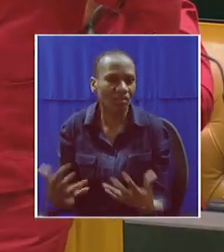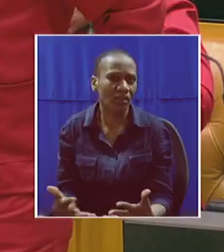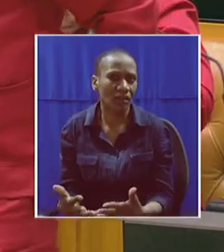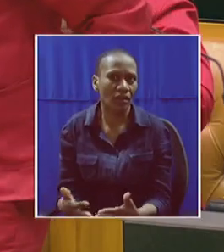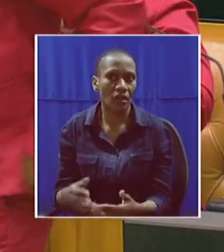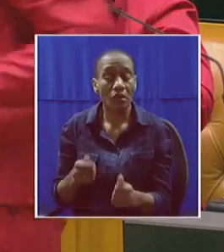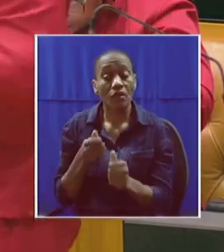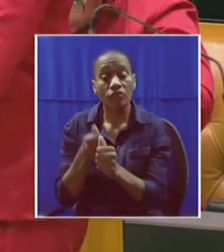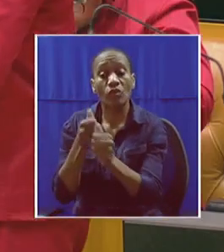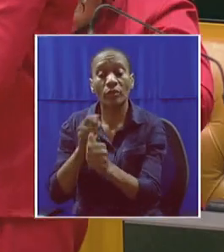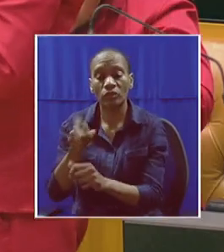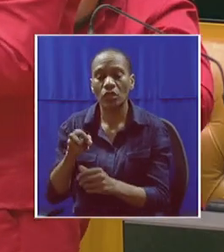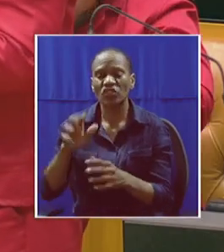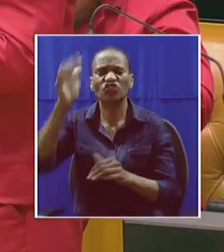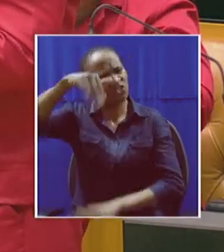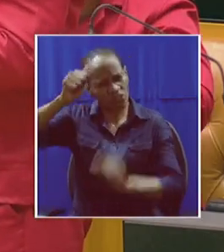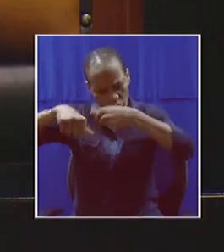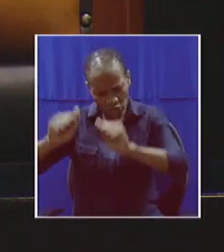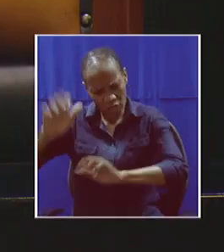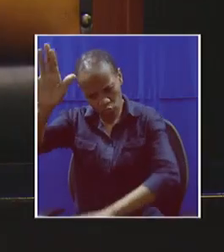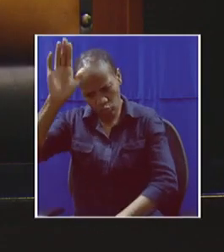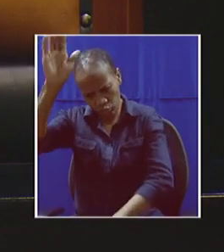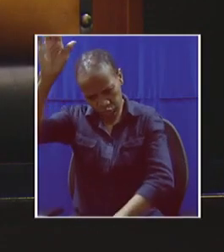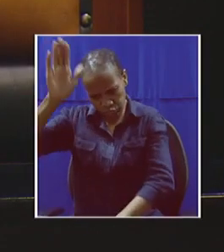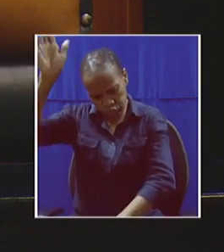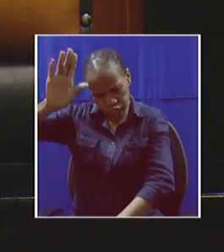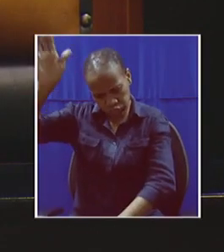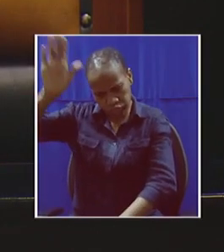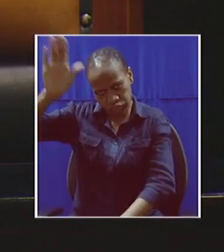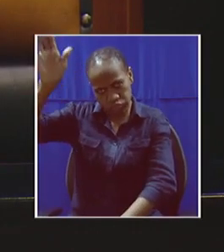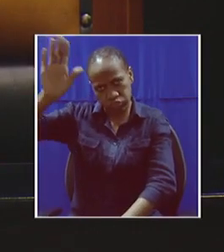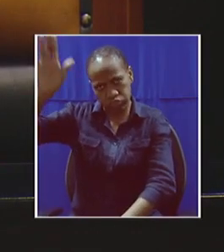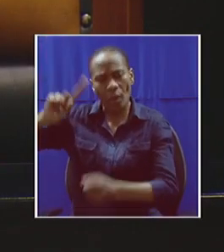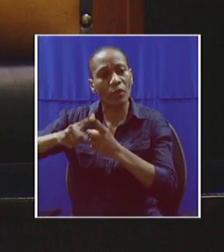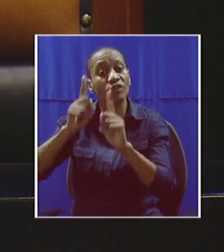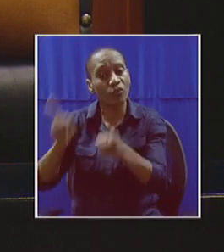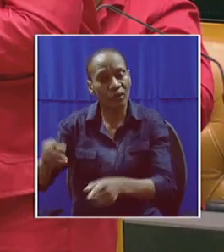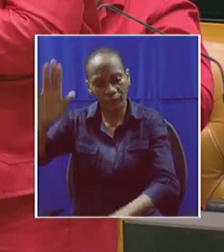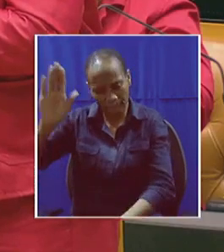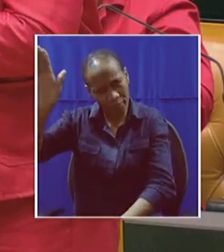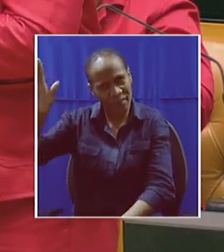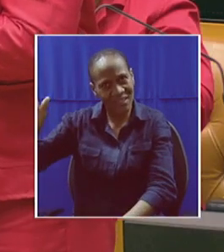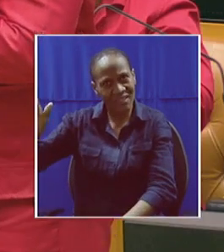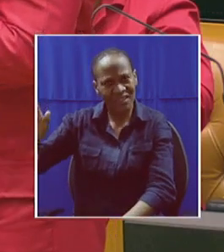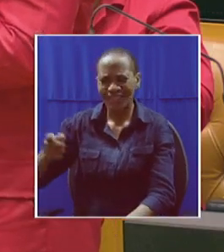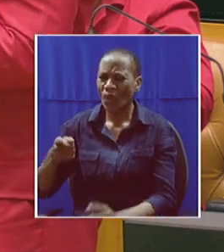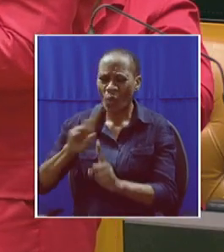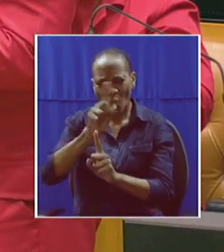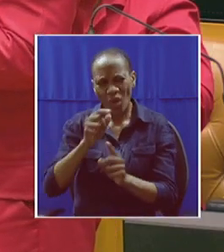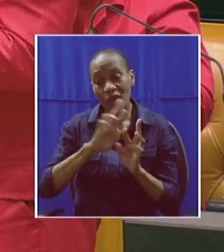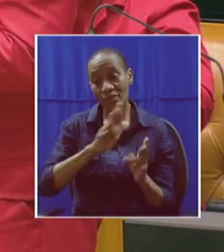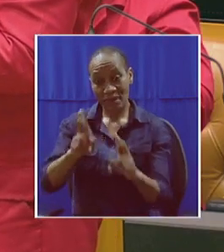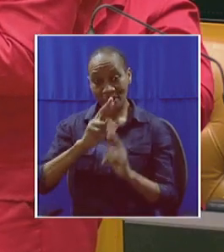be asked by The Honorable on the point of order what's the point is not responding to the question that I've